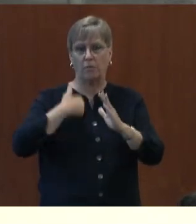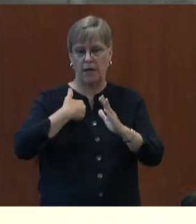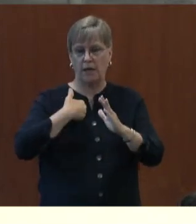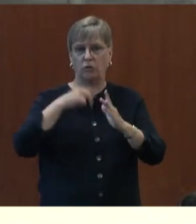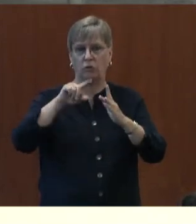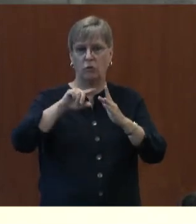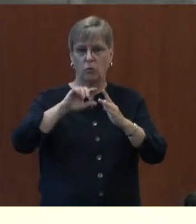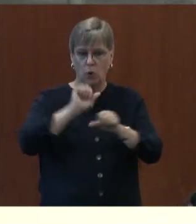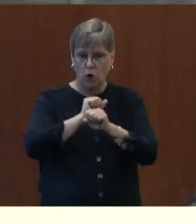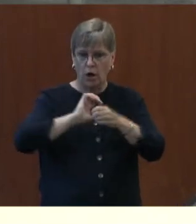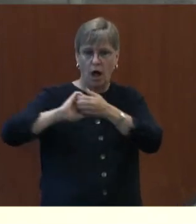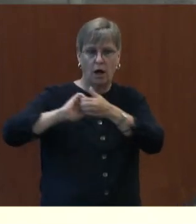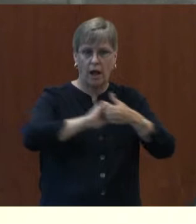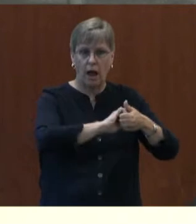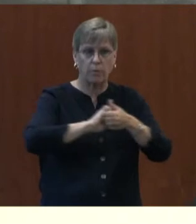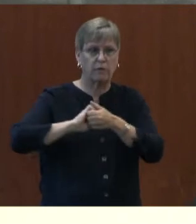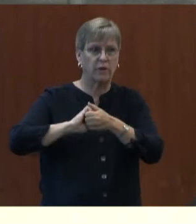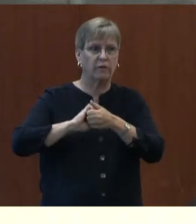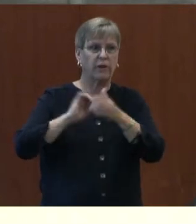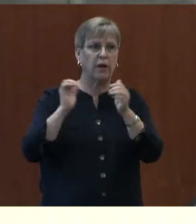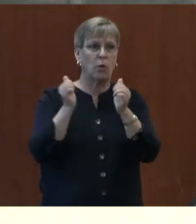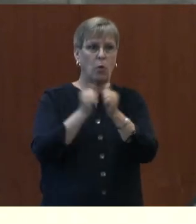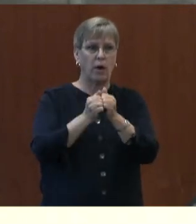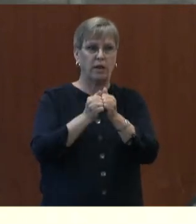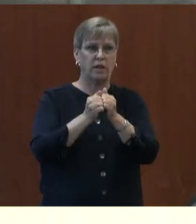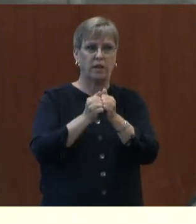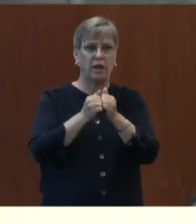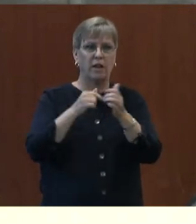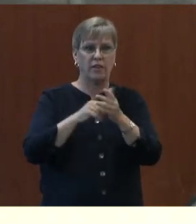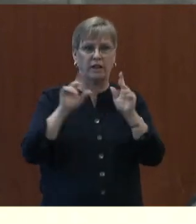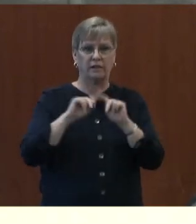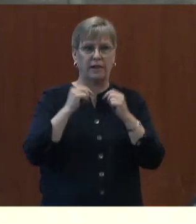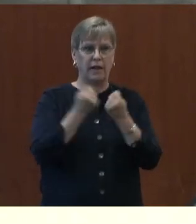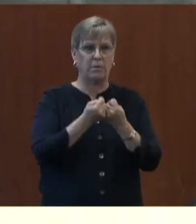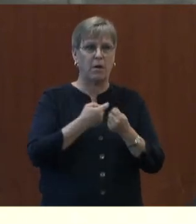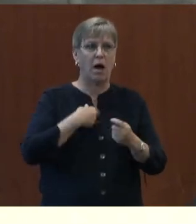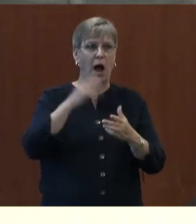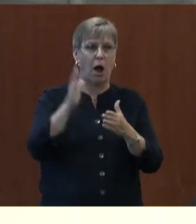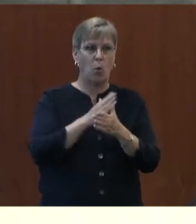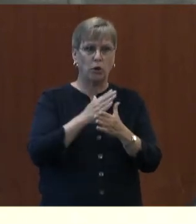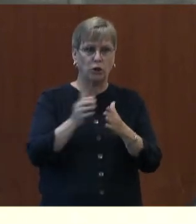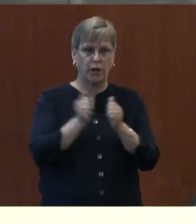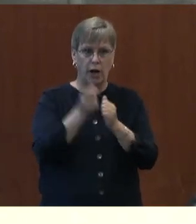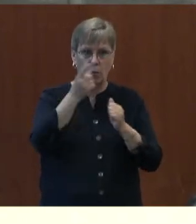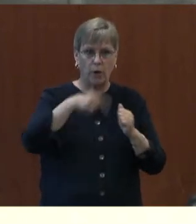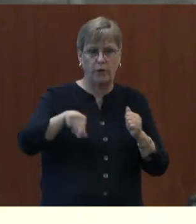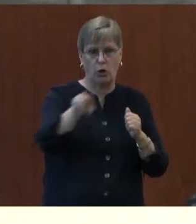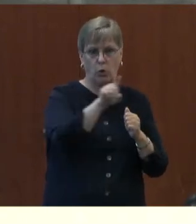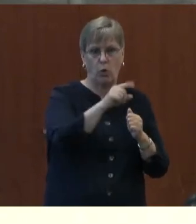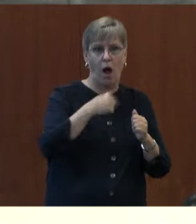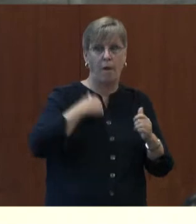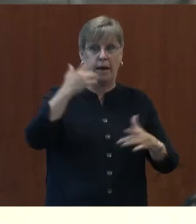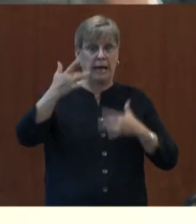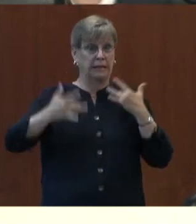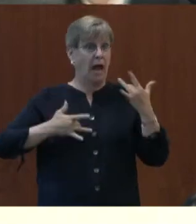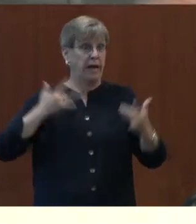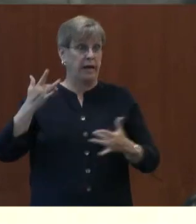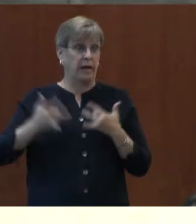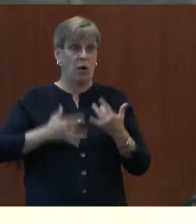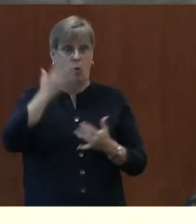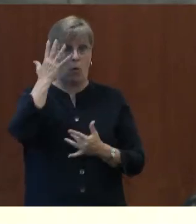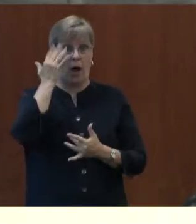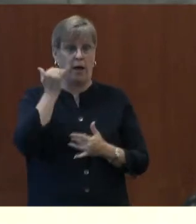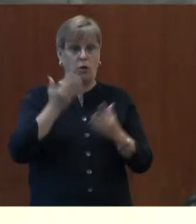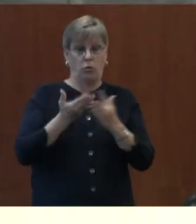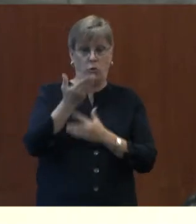work collaboratively with this team. I'll just share with you, I'm excited because through